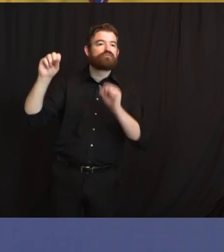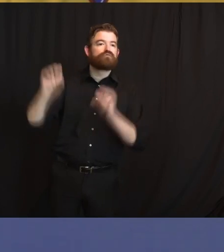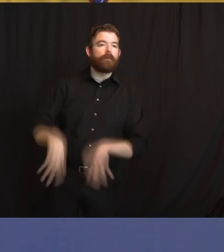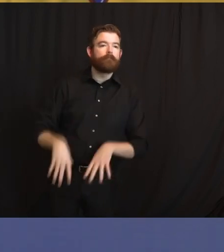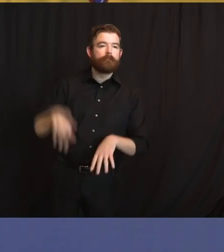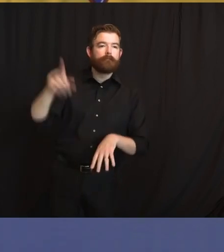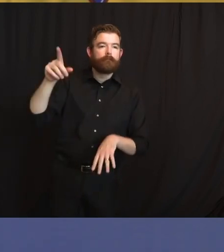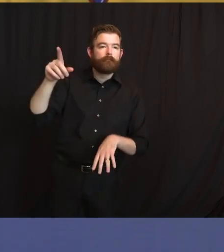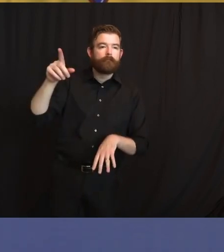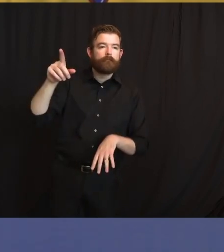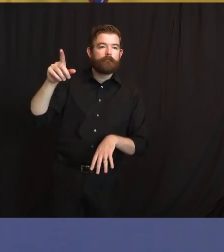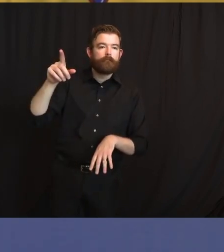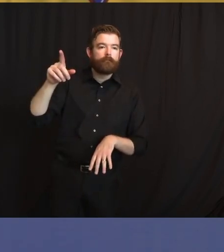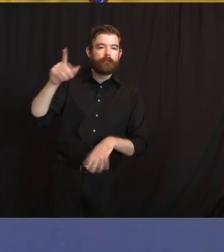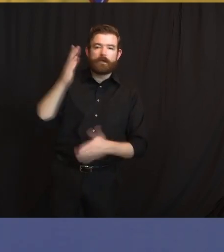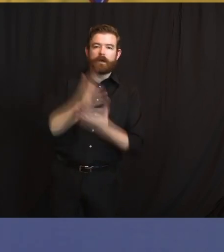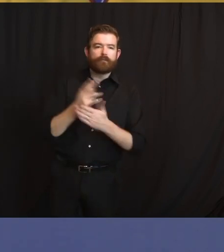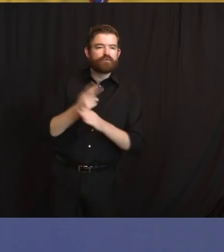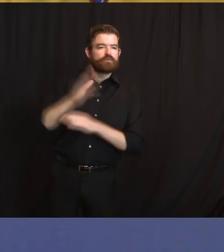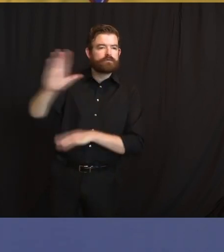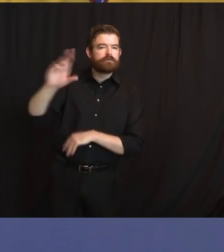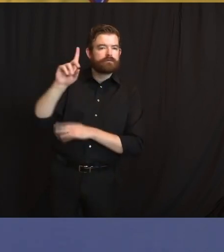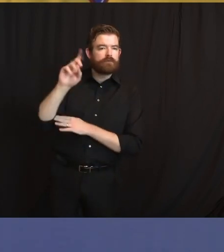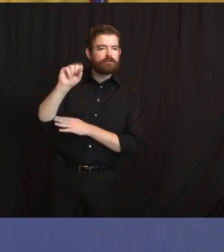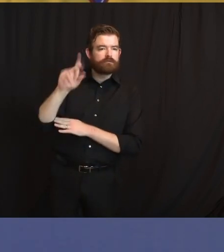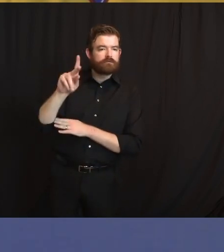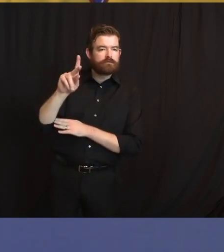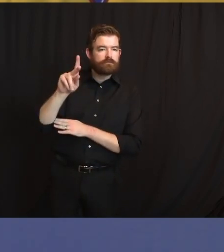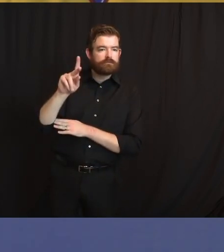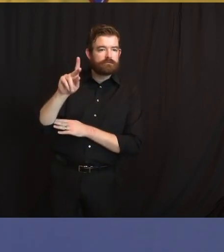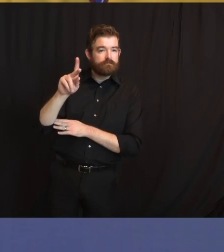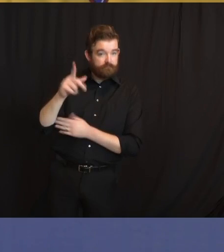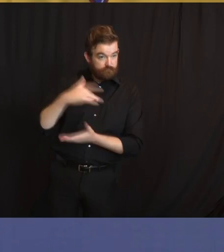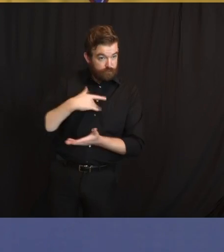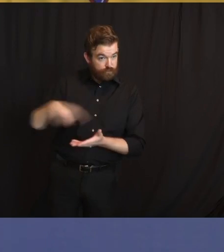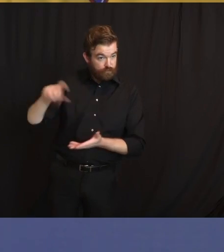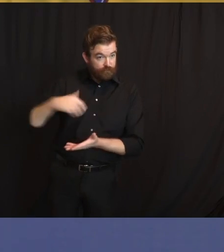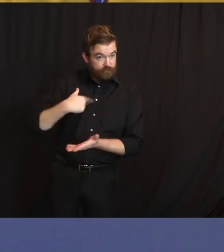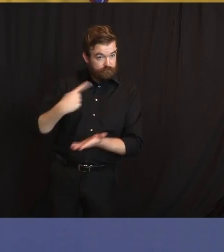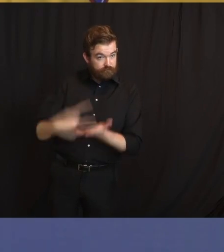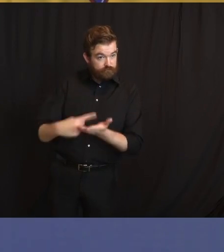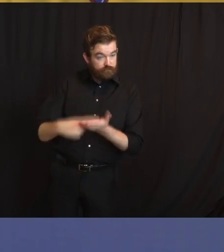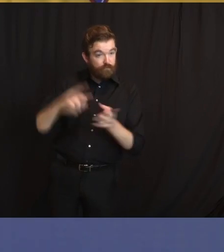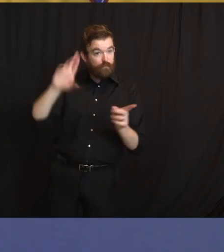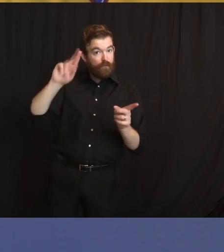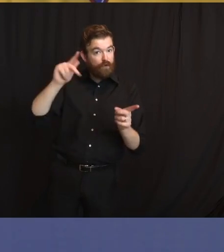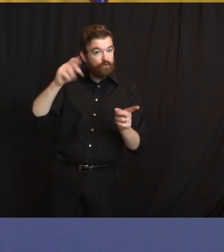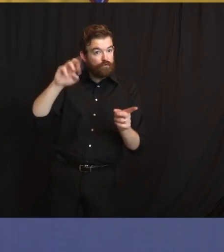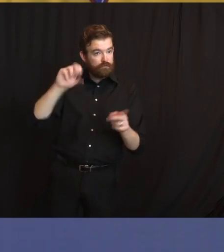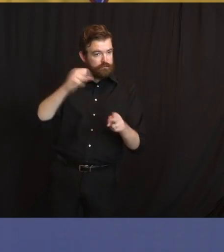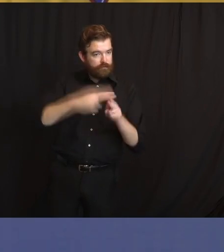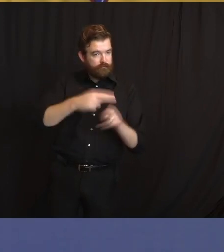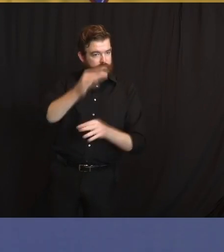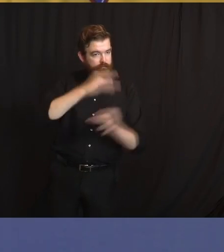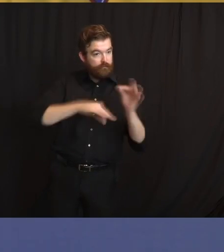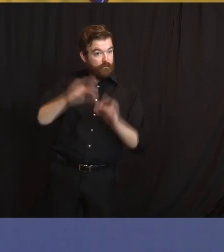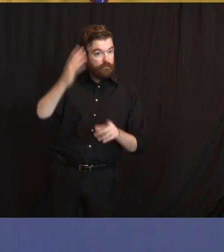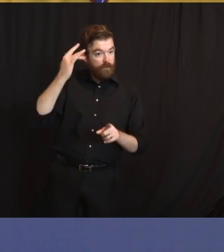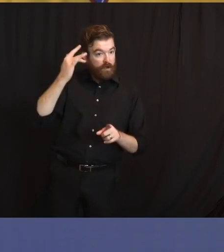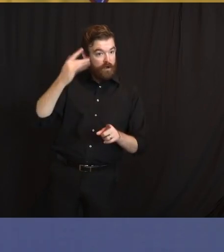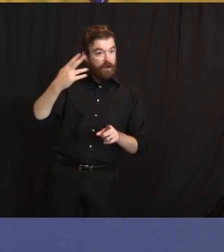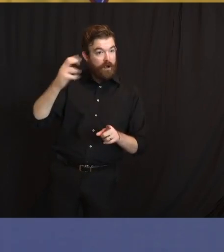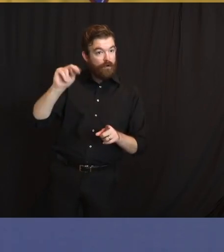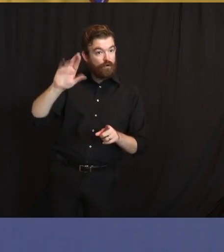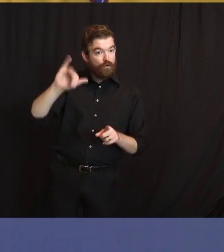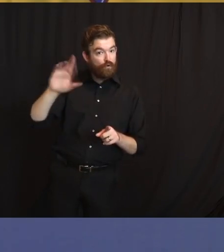there should be a discussion about Rutgers possibly renaming itself because Henry Rucker was a slave owner?